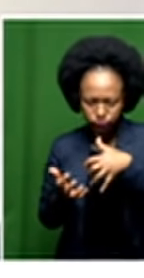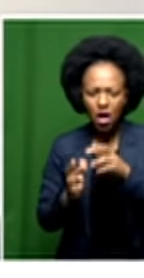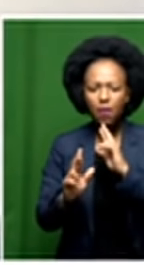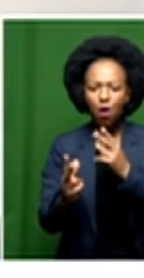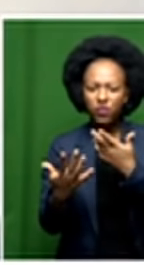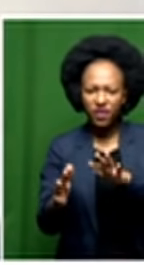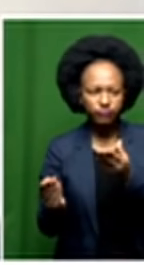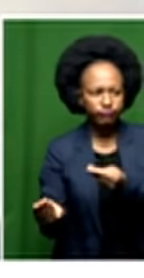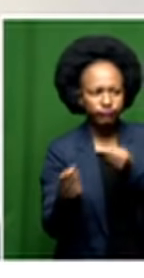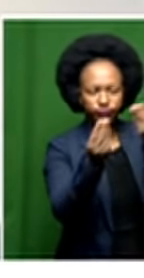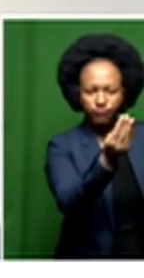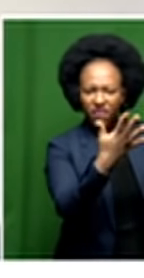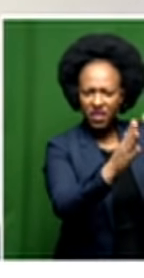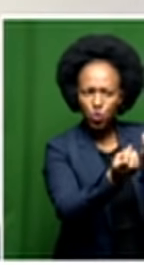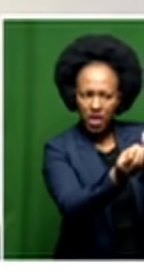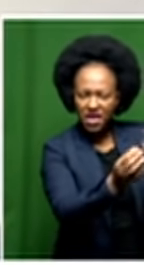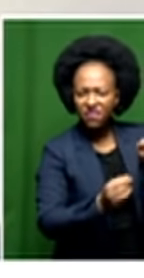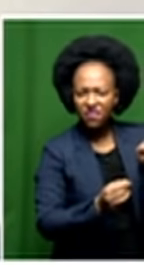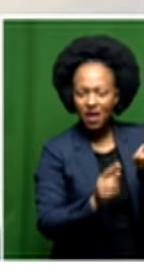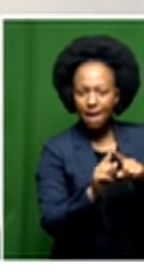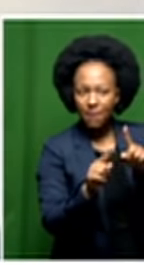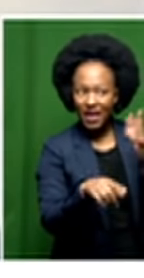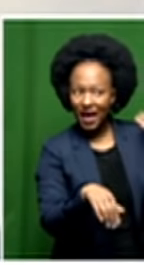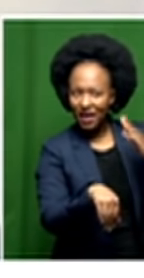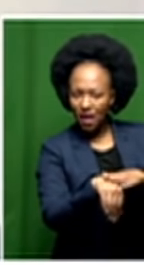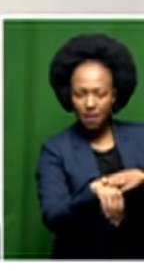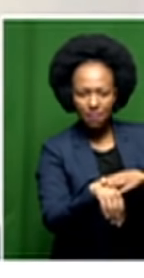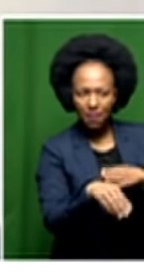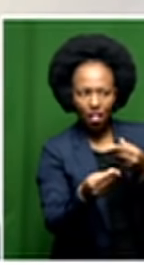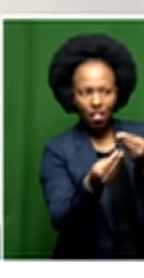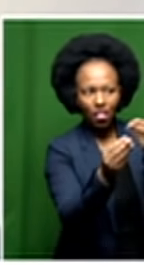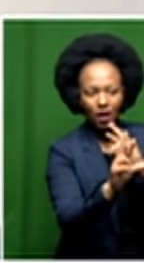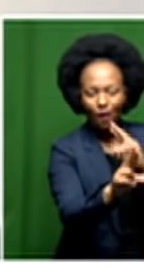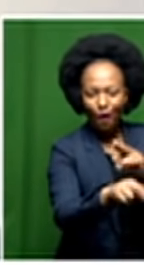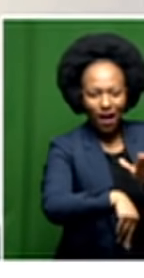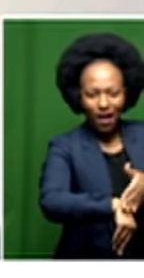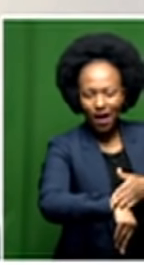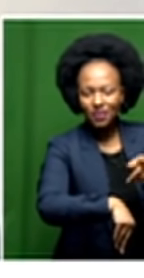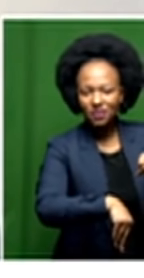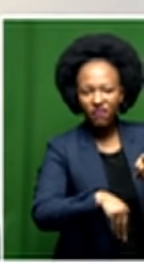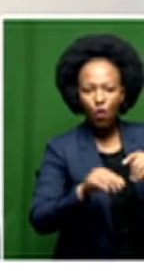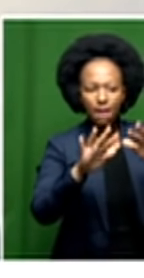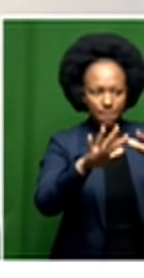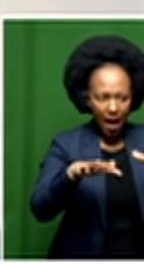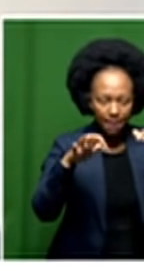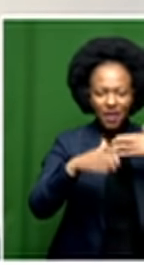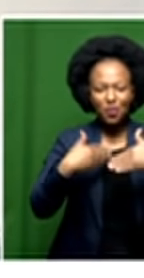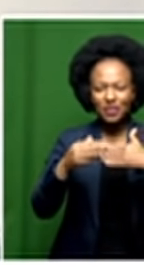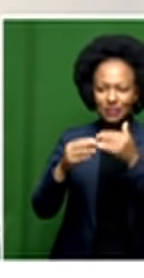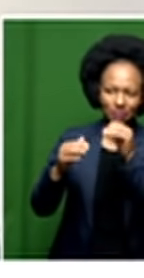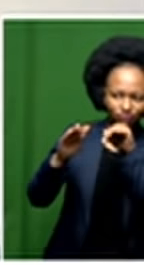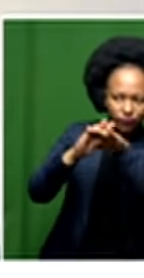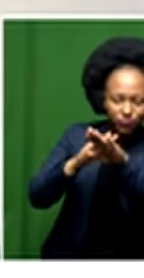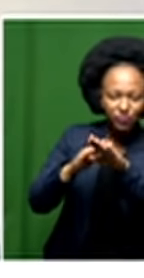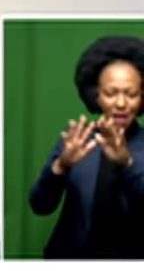But at the time when that all happened, it was too late to initiate a parliamentary process. As you remember,